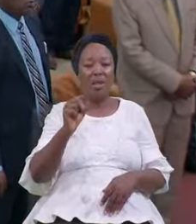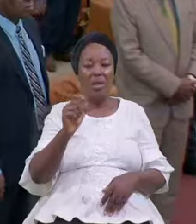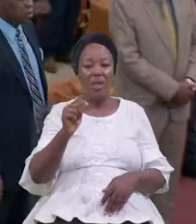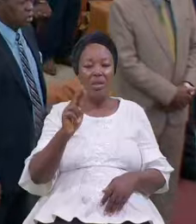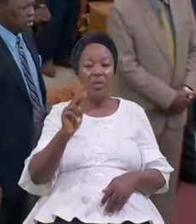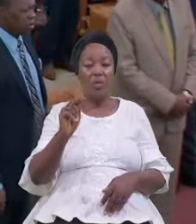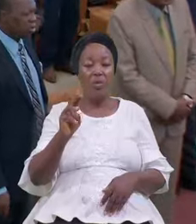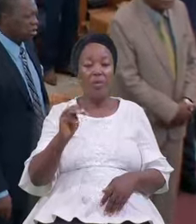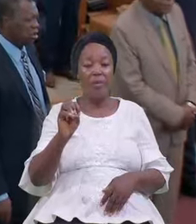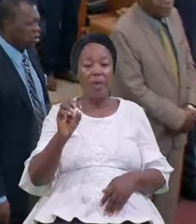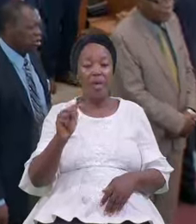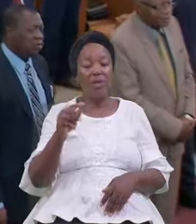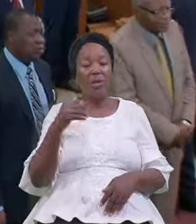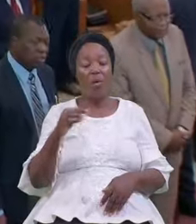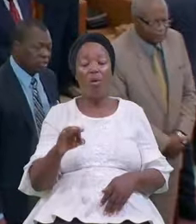disunity